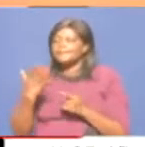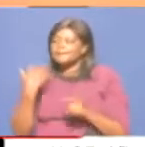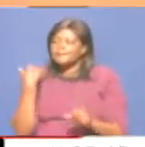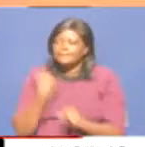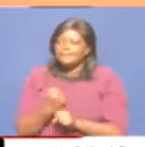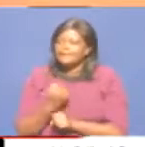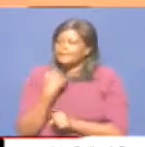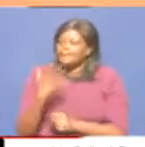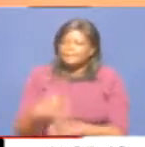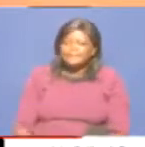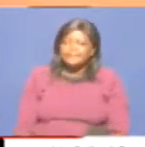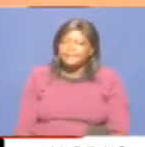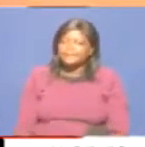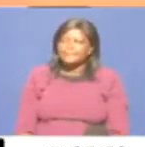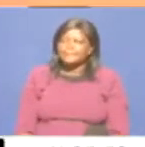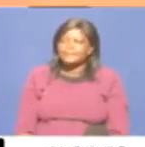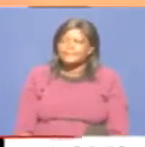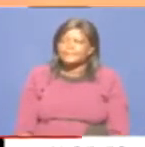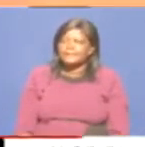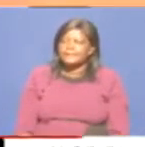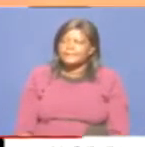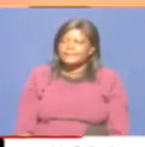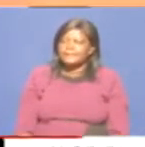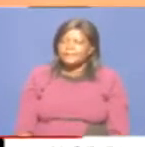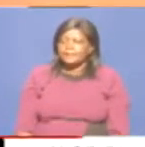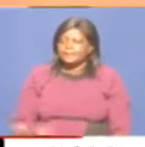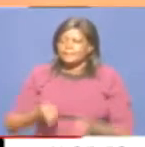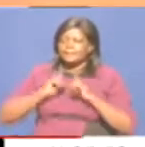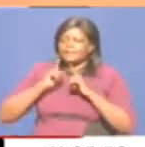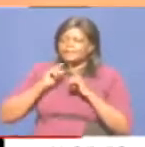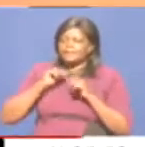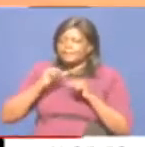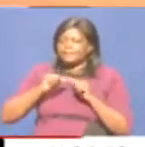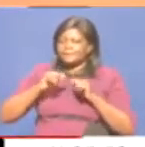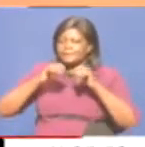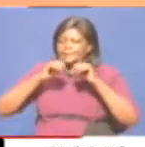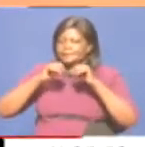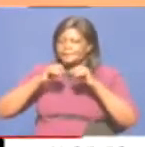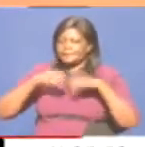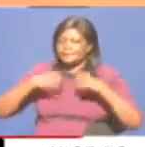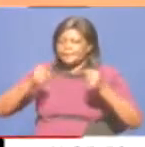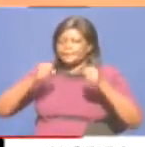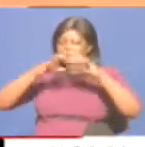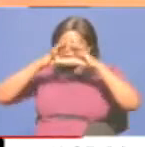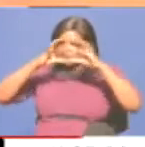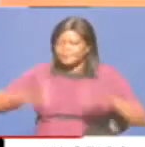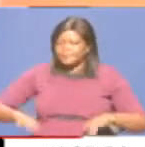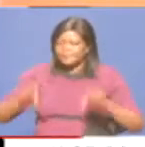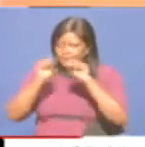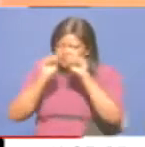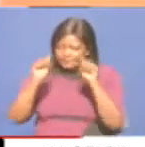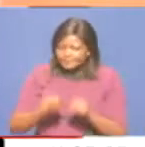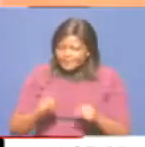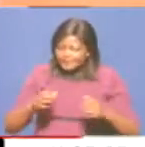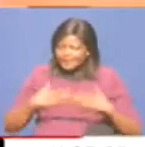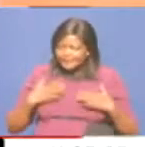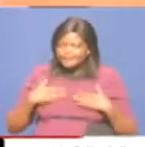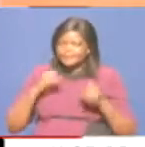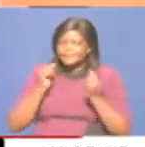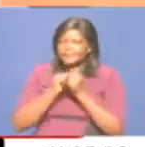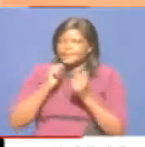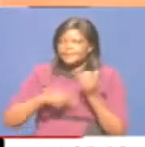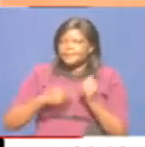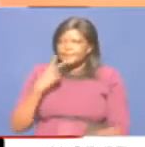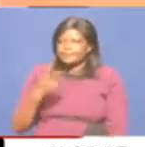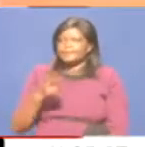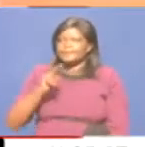of health devolved system. I am very much happy with what I've seen in the